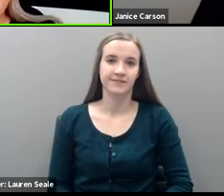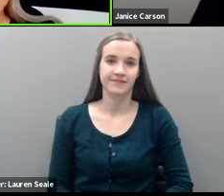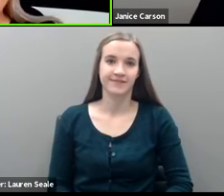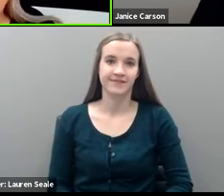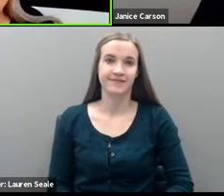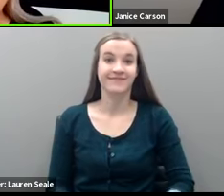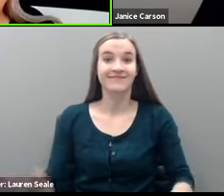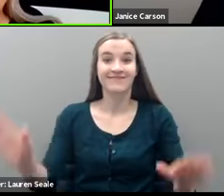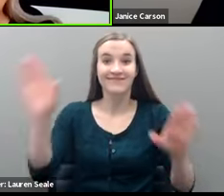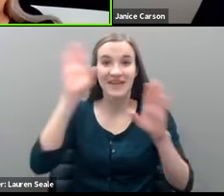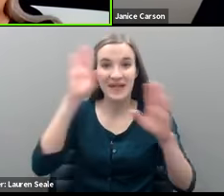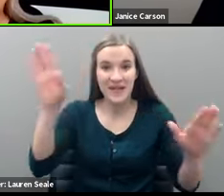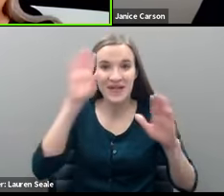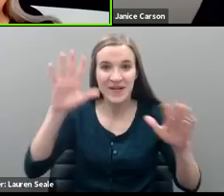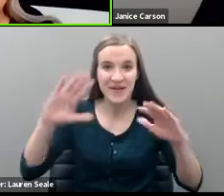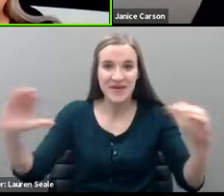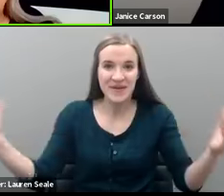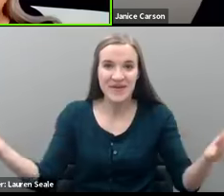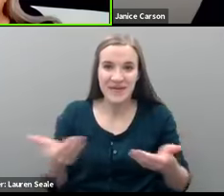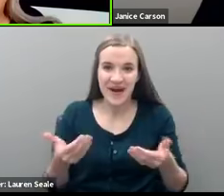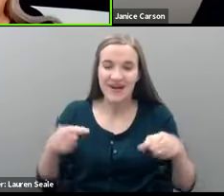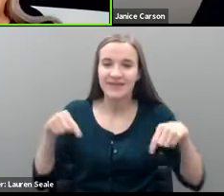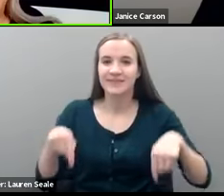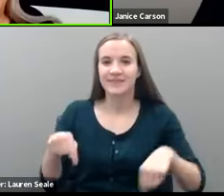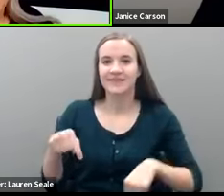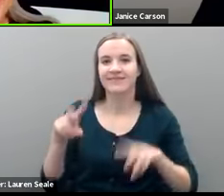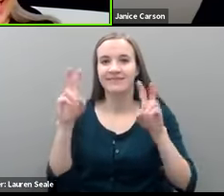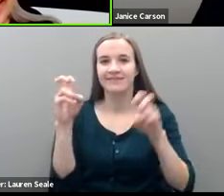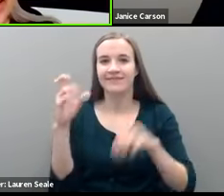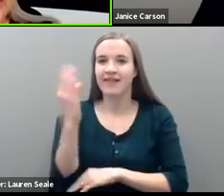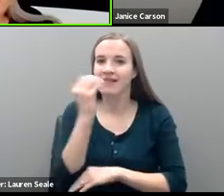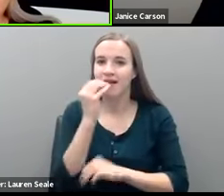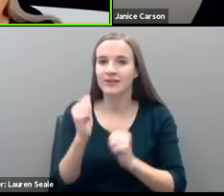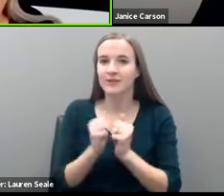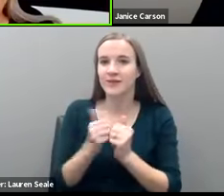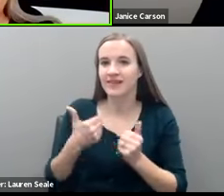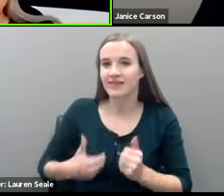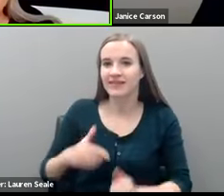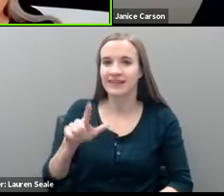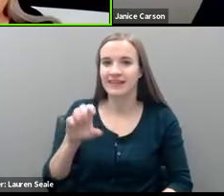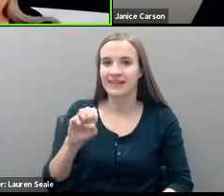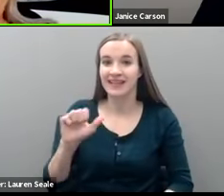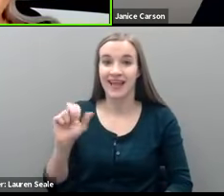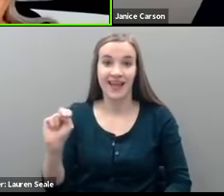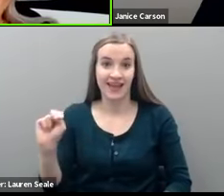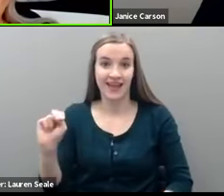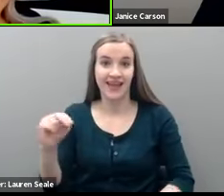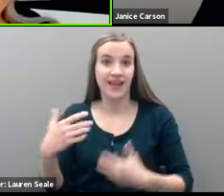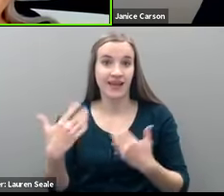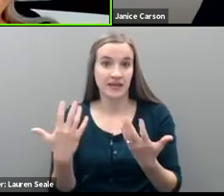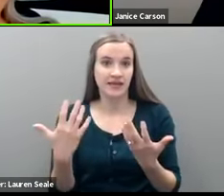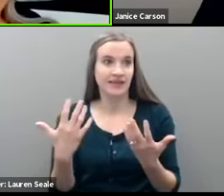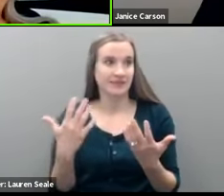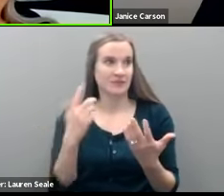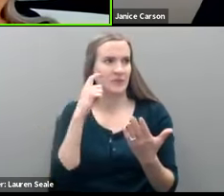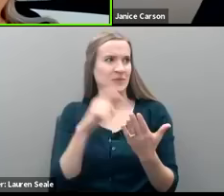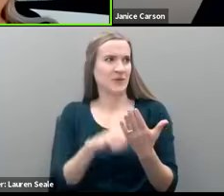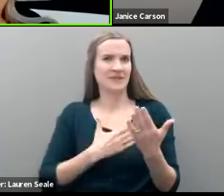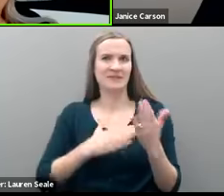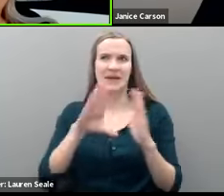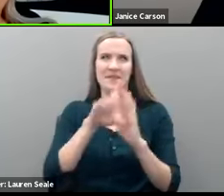All right, welcome everybody to Lunch with LeAnn. You will notice that my background is a little